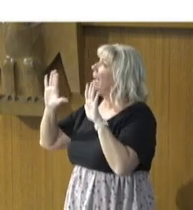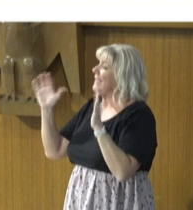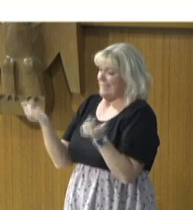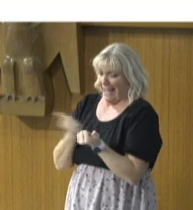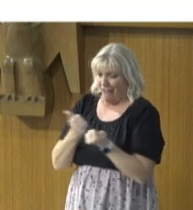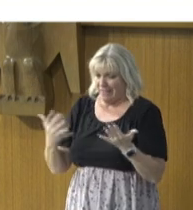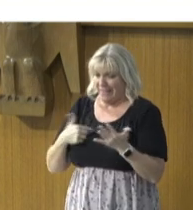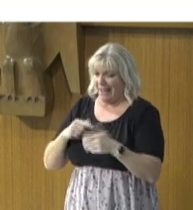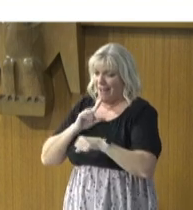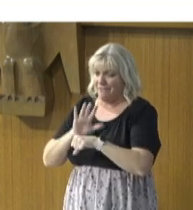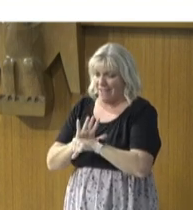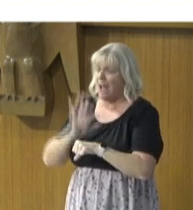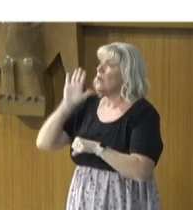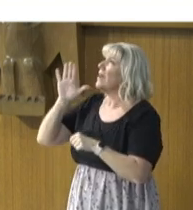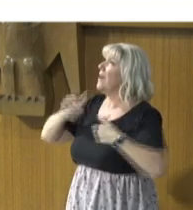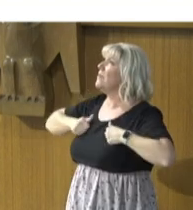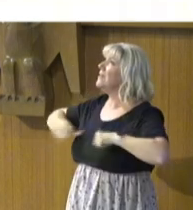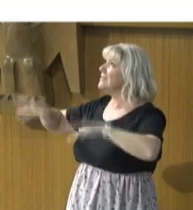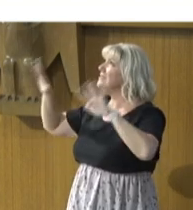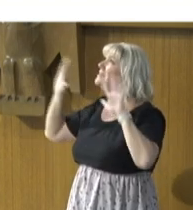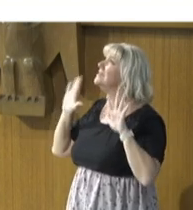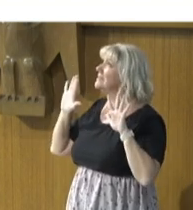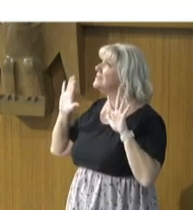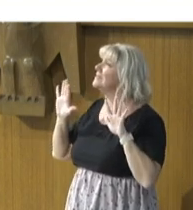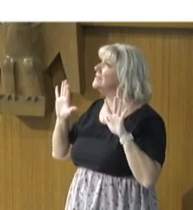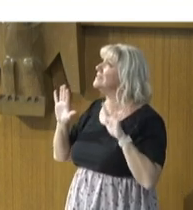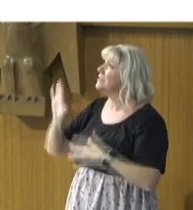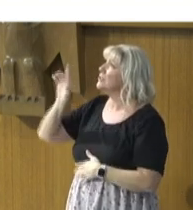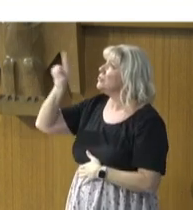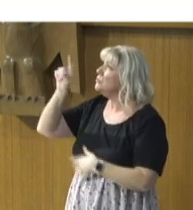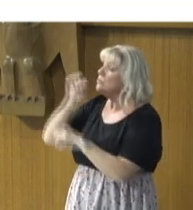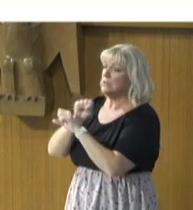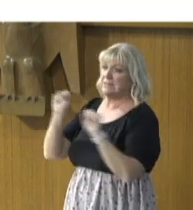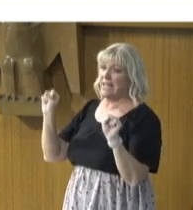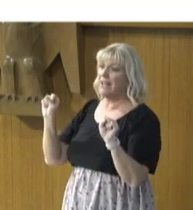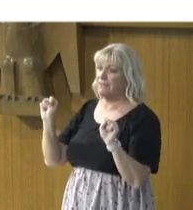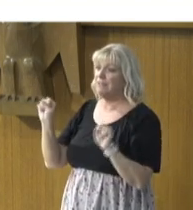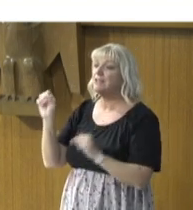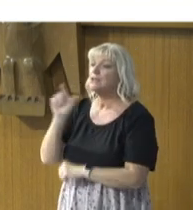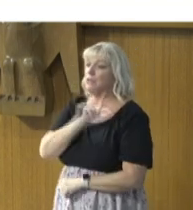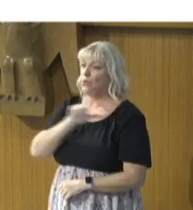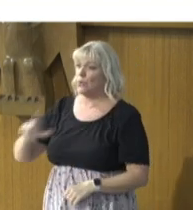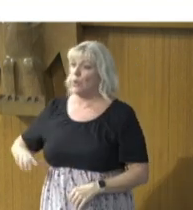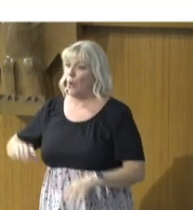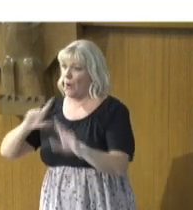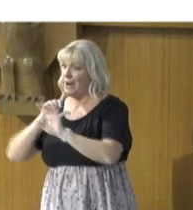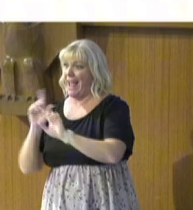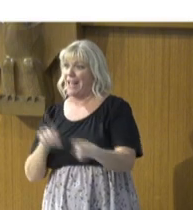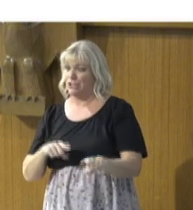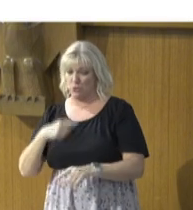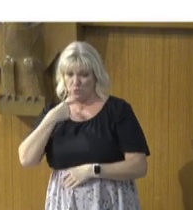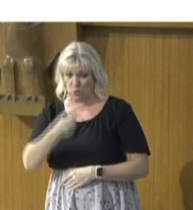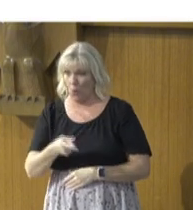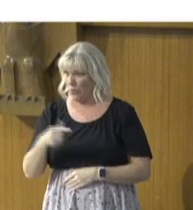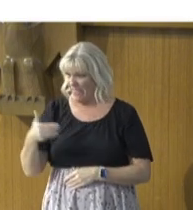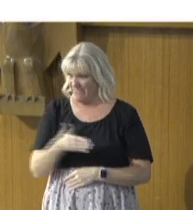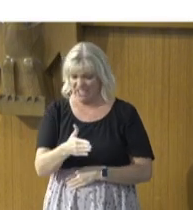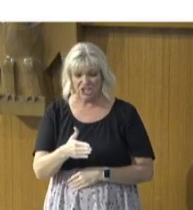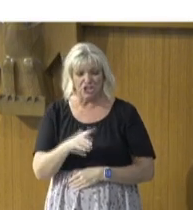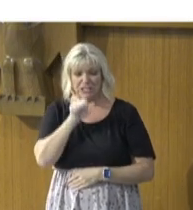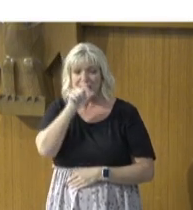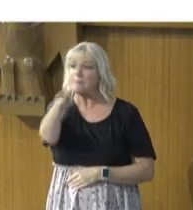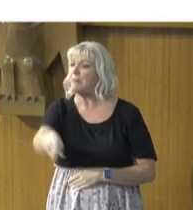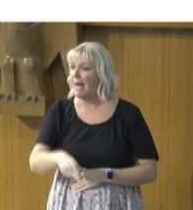I will pay. Deliverance belongs to the Lord. Then the Lord spoke to the fish, and it spewed Jonah out